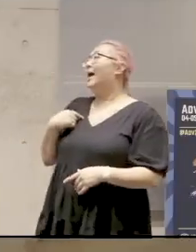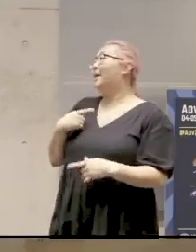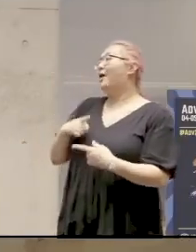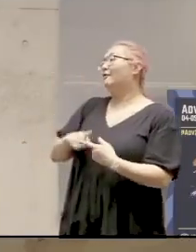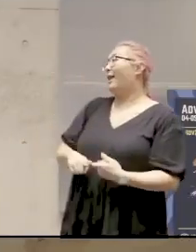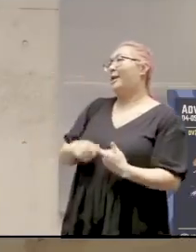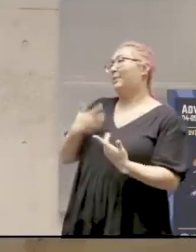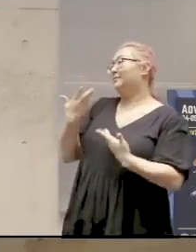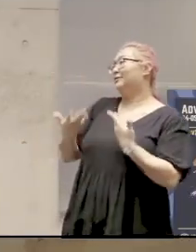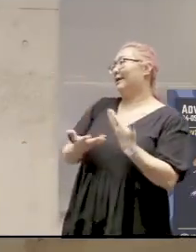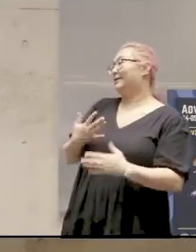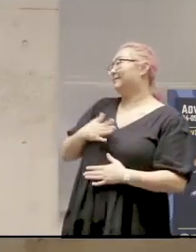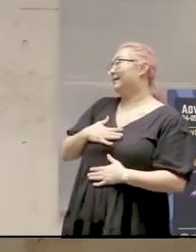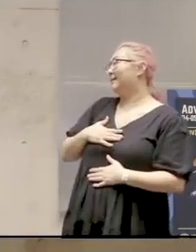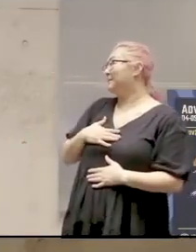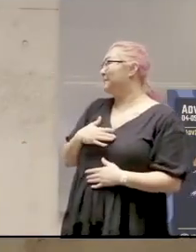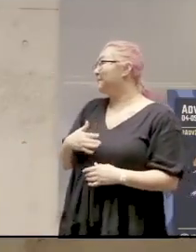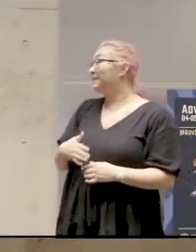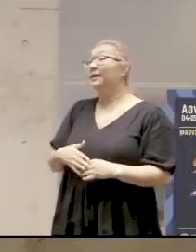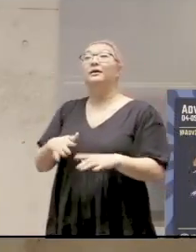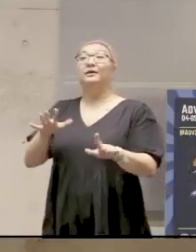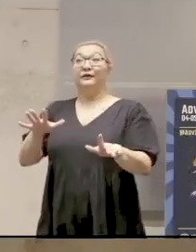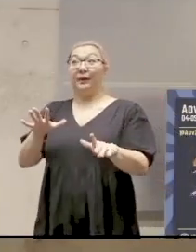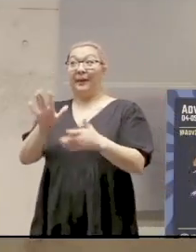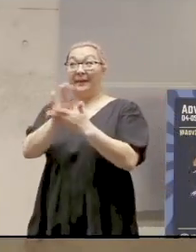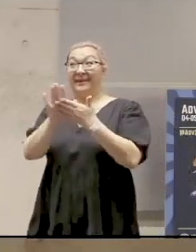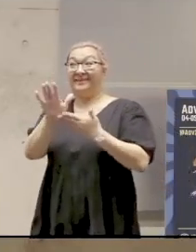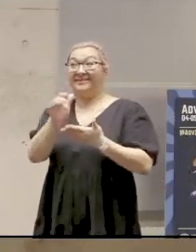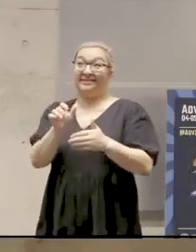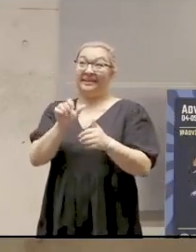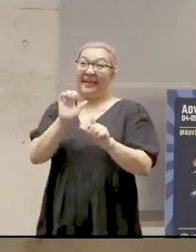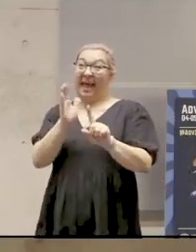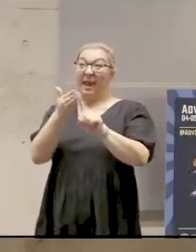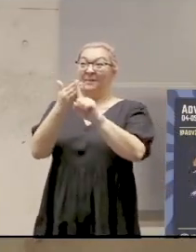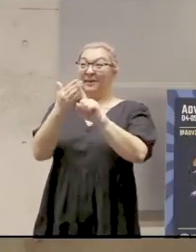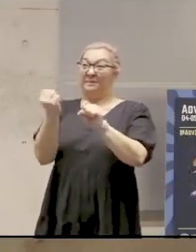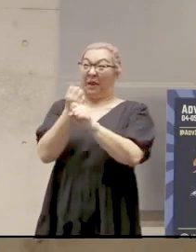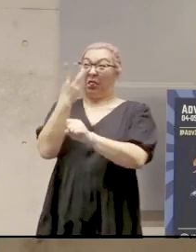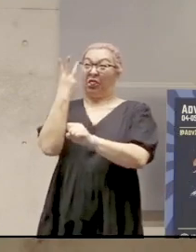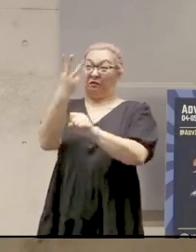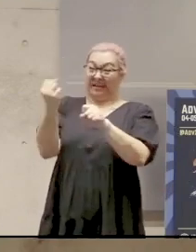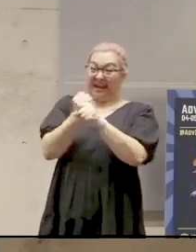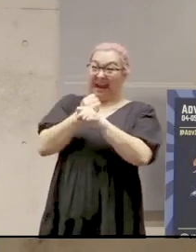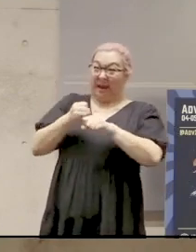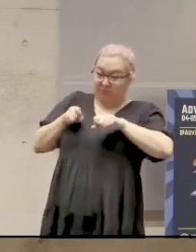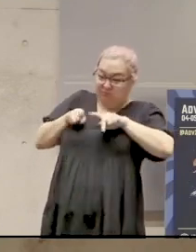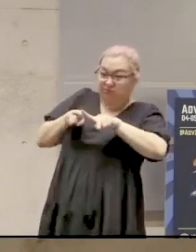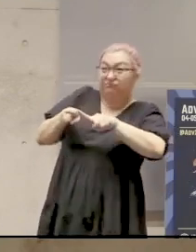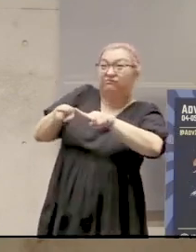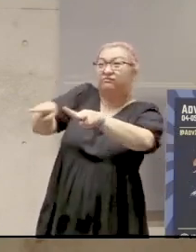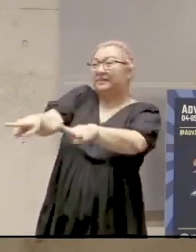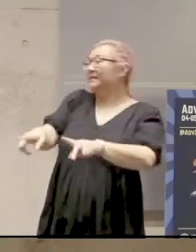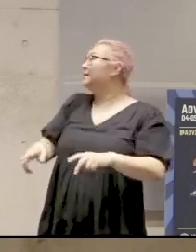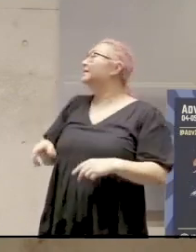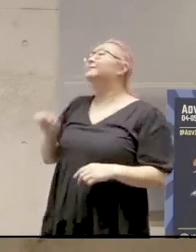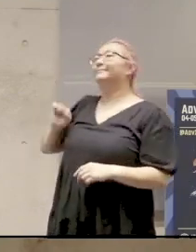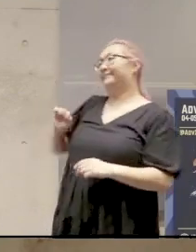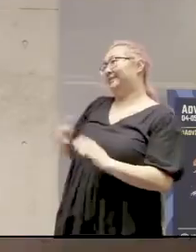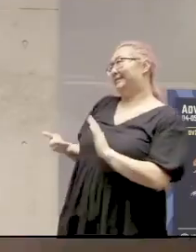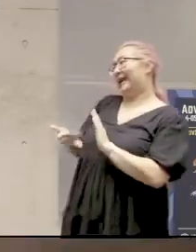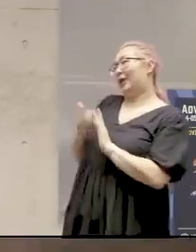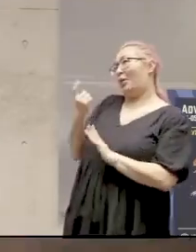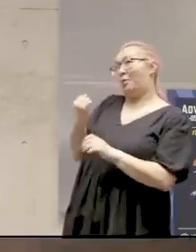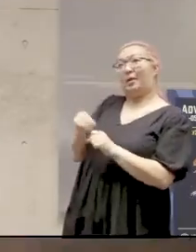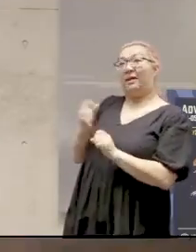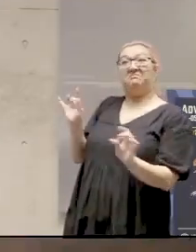course, we all know the solution is to make 3 games at the same time, right? Yeah. It makes it better. Just add another game. Add another game.